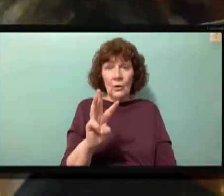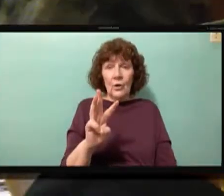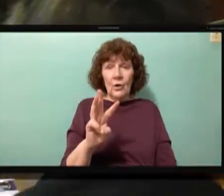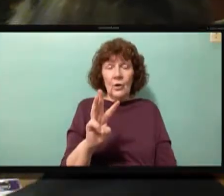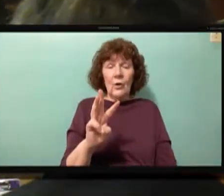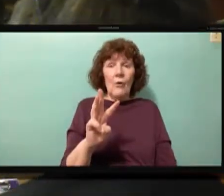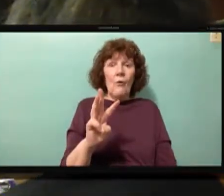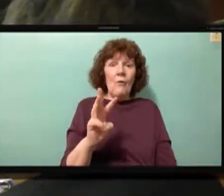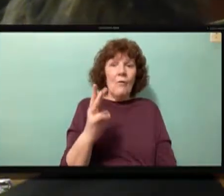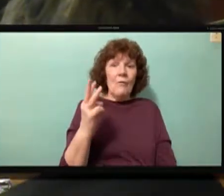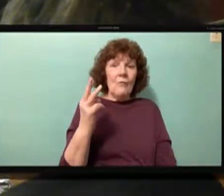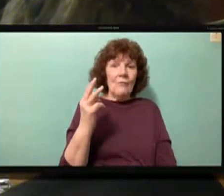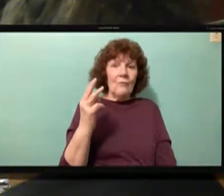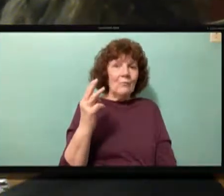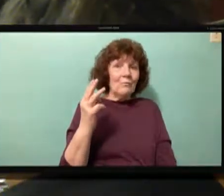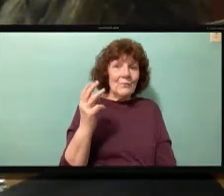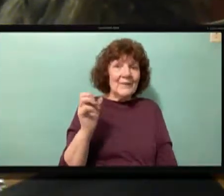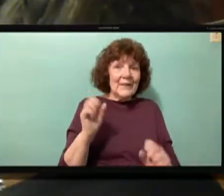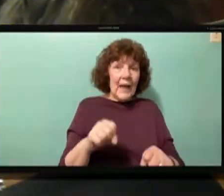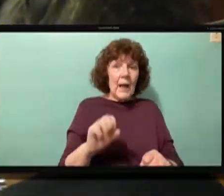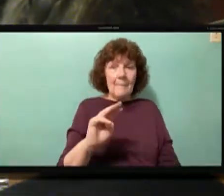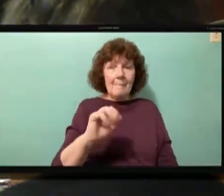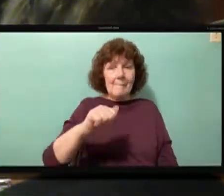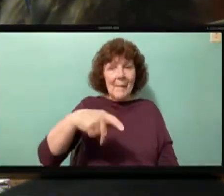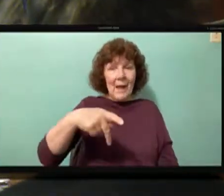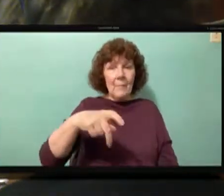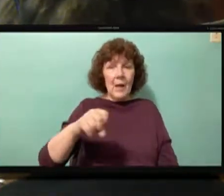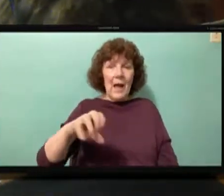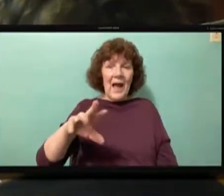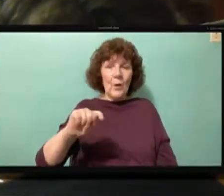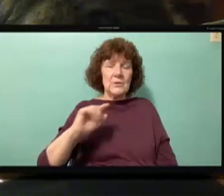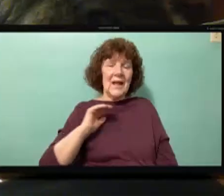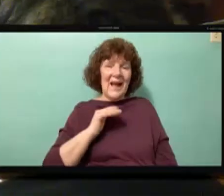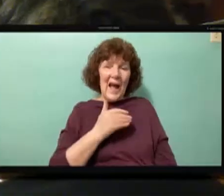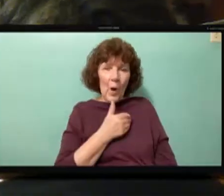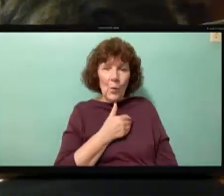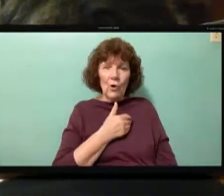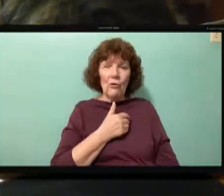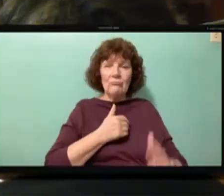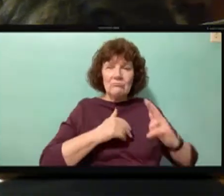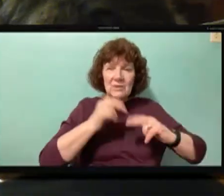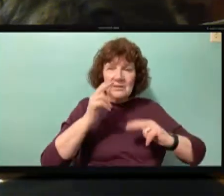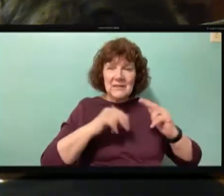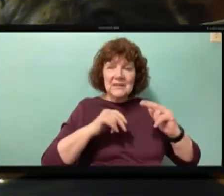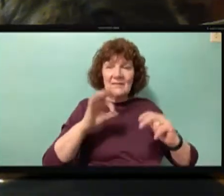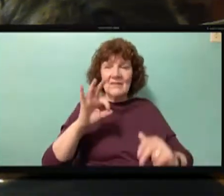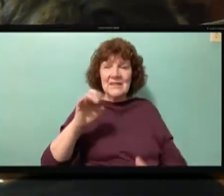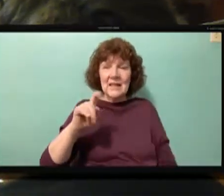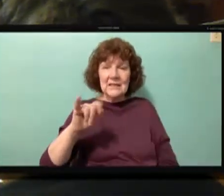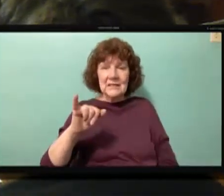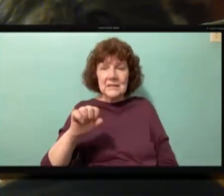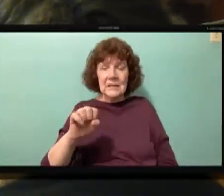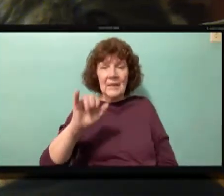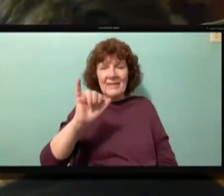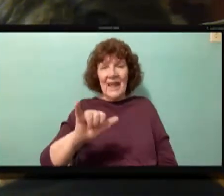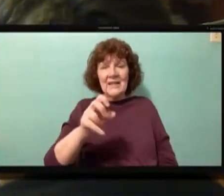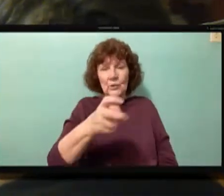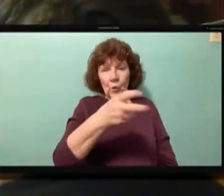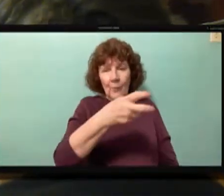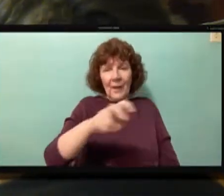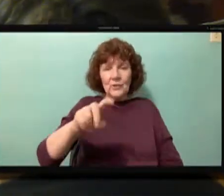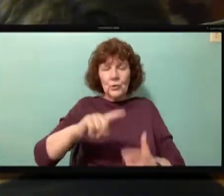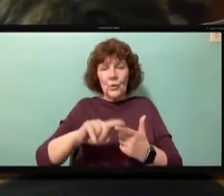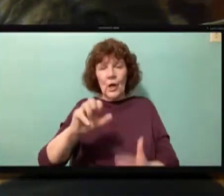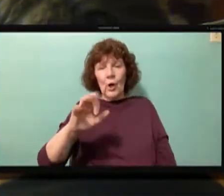kind of like map out our facilities, but all of that information needed to go back into Cartograph, which is our asset management system. And there